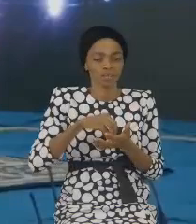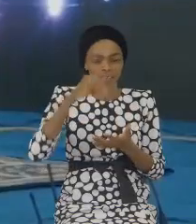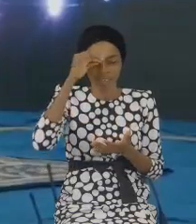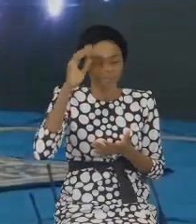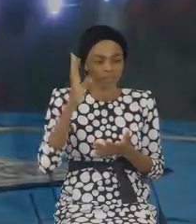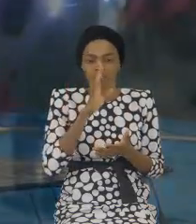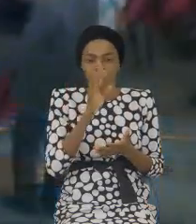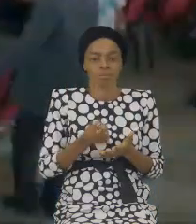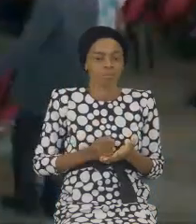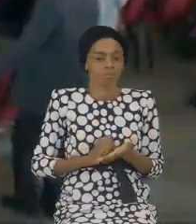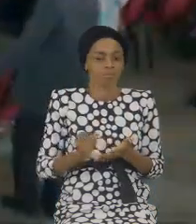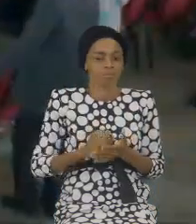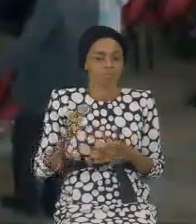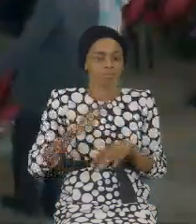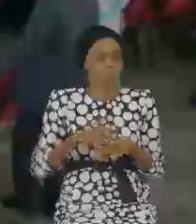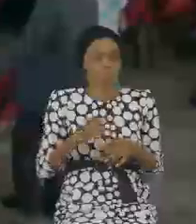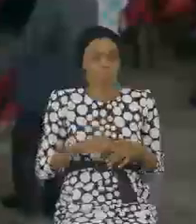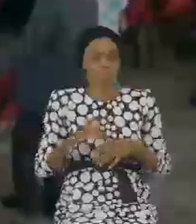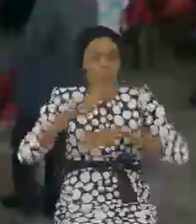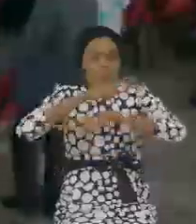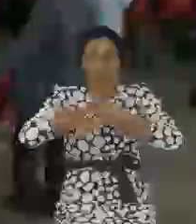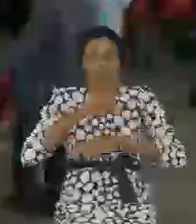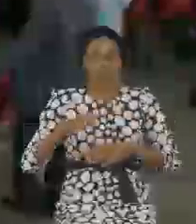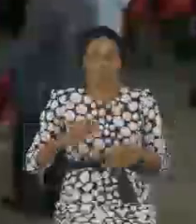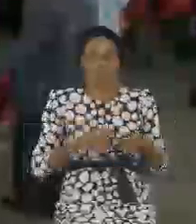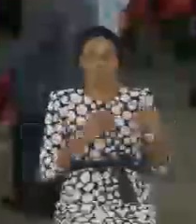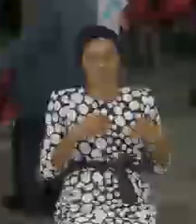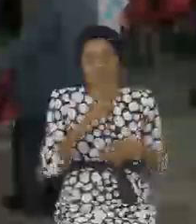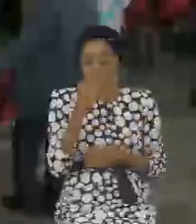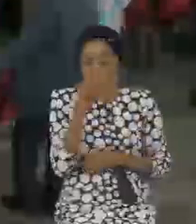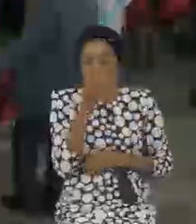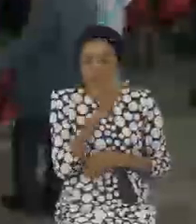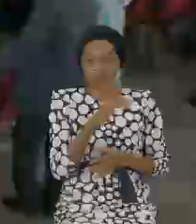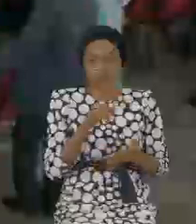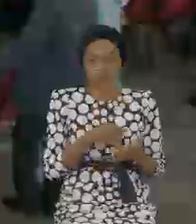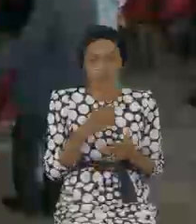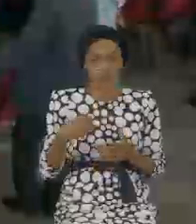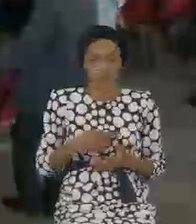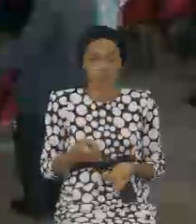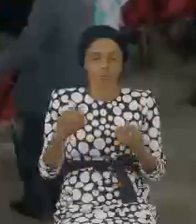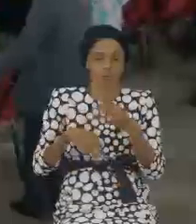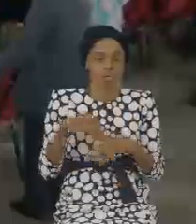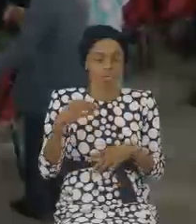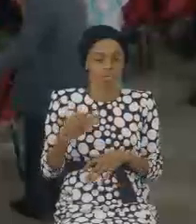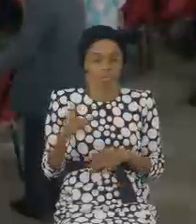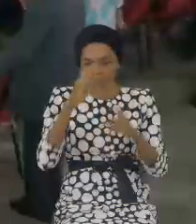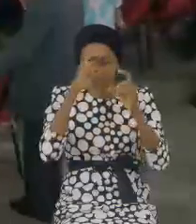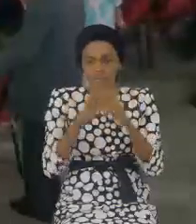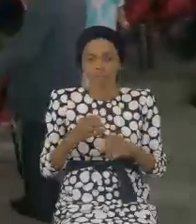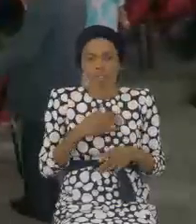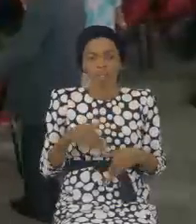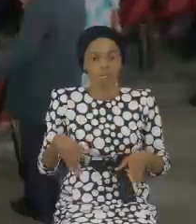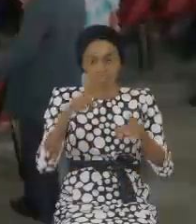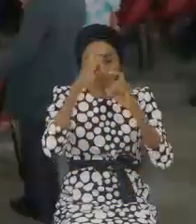our heart. We'll not forget them. We'll not leave them behind. Come out of Egypt and let Egypt come out of you,